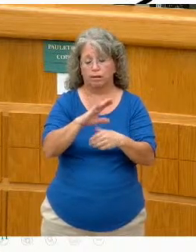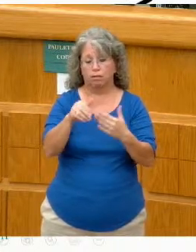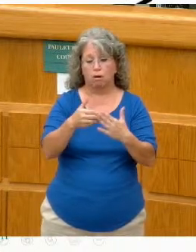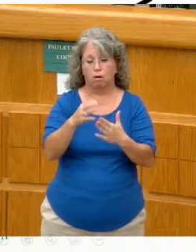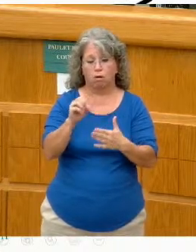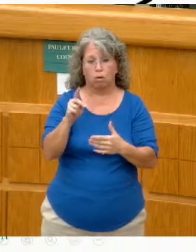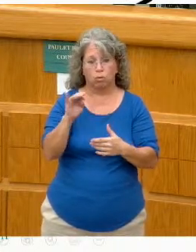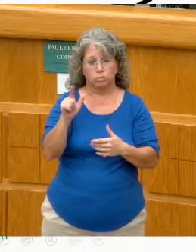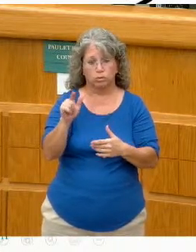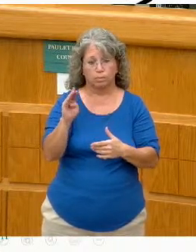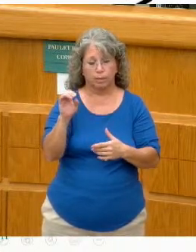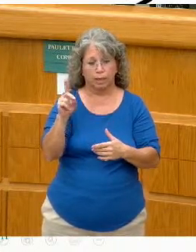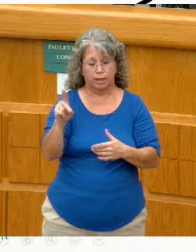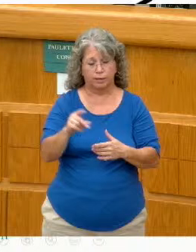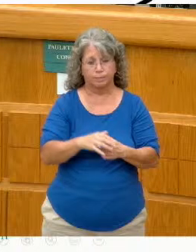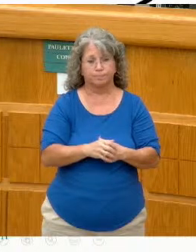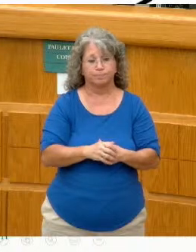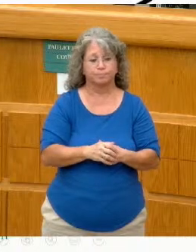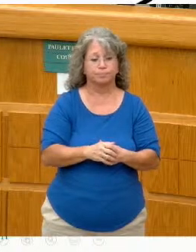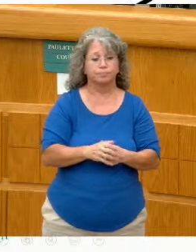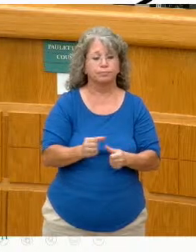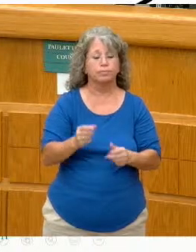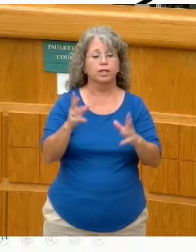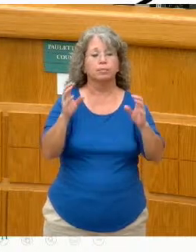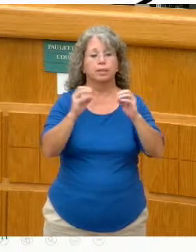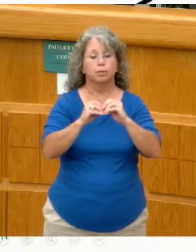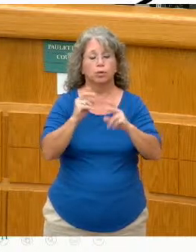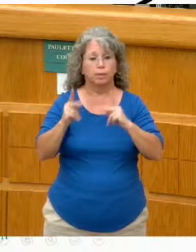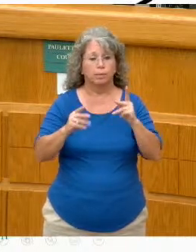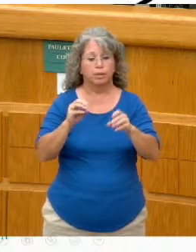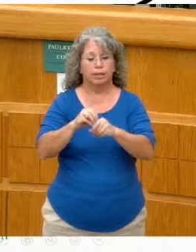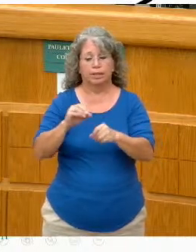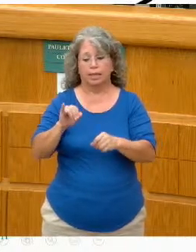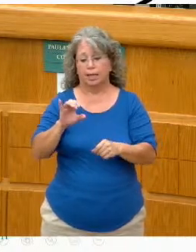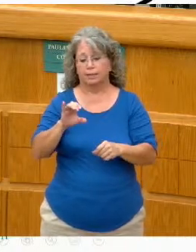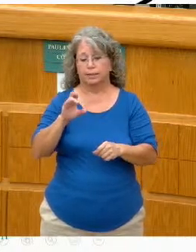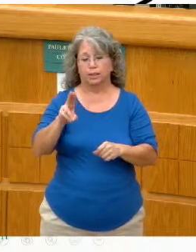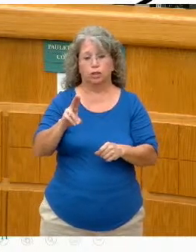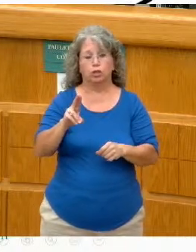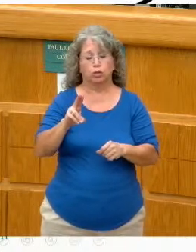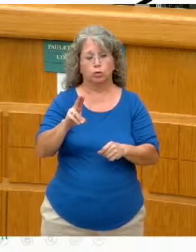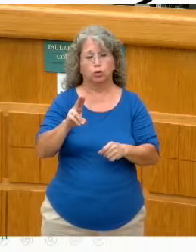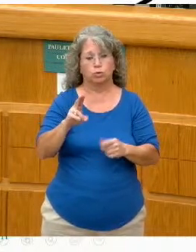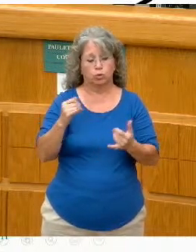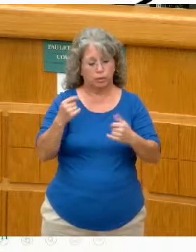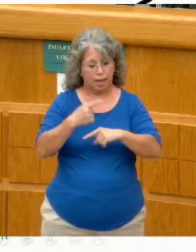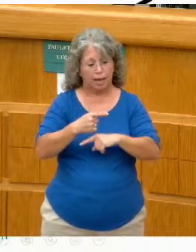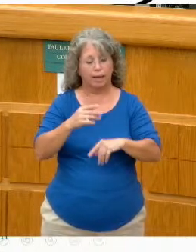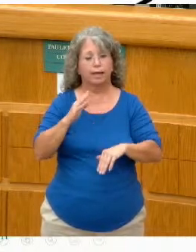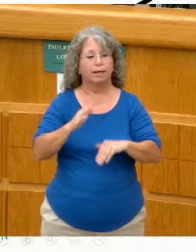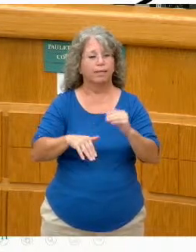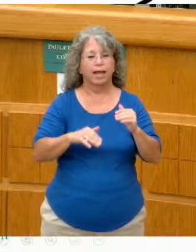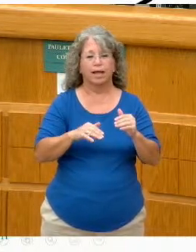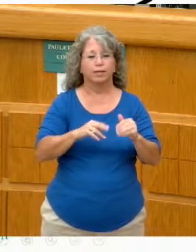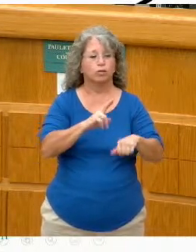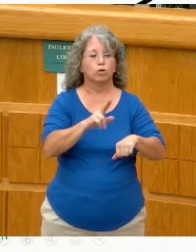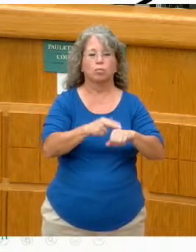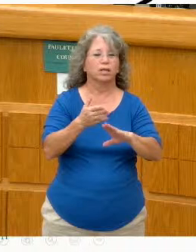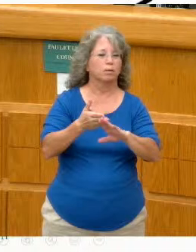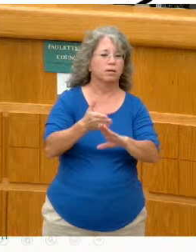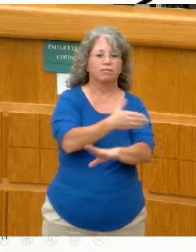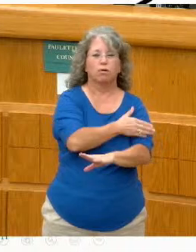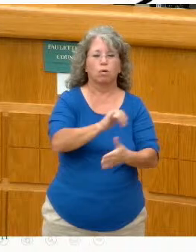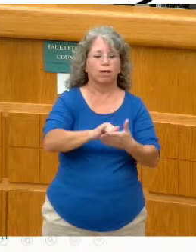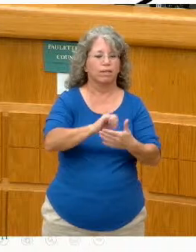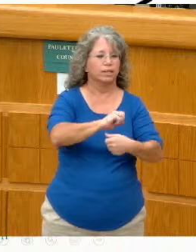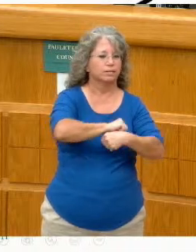more people are in the ICU even today than would normally be in the ICU before we had this massive